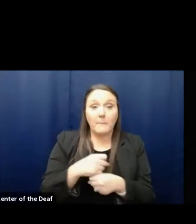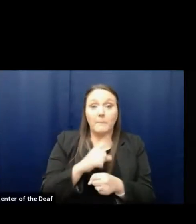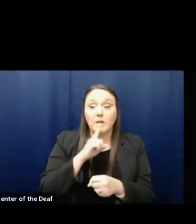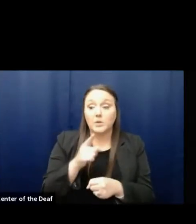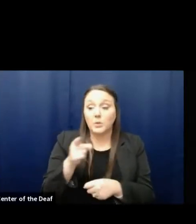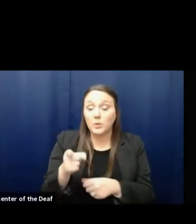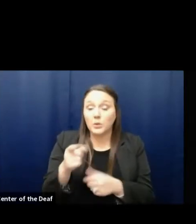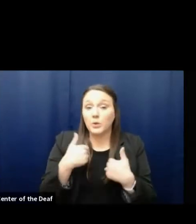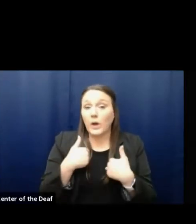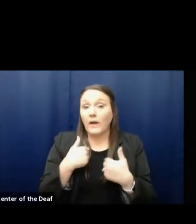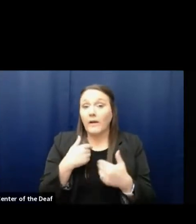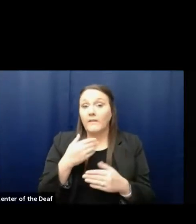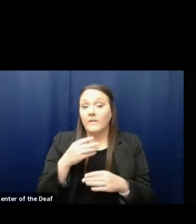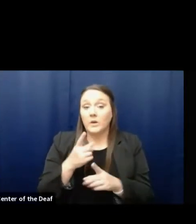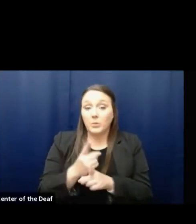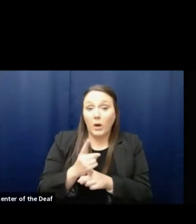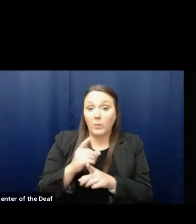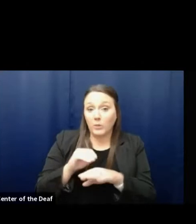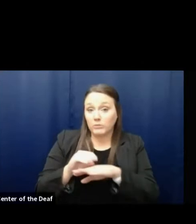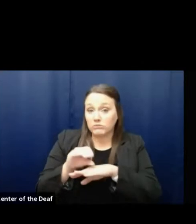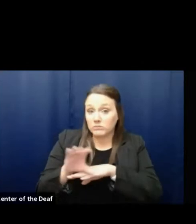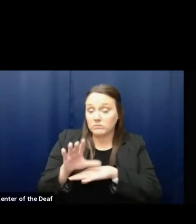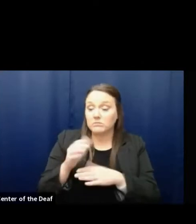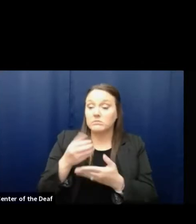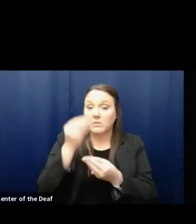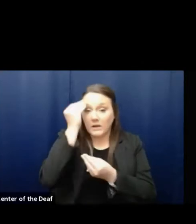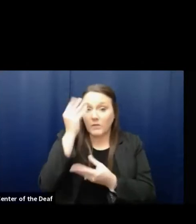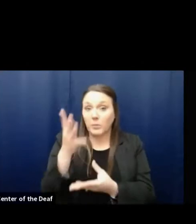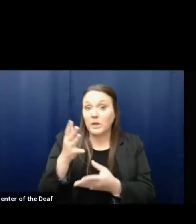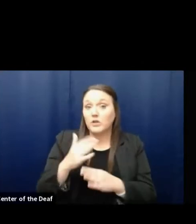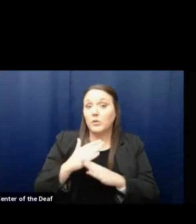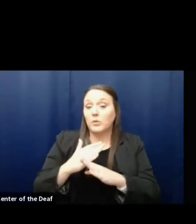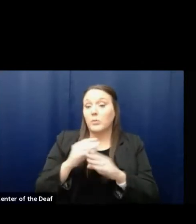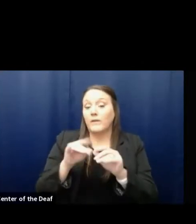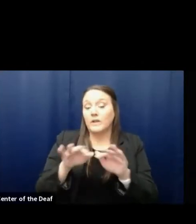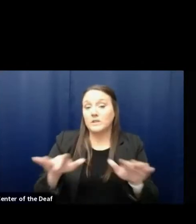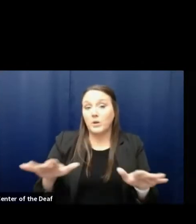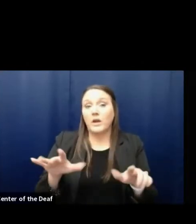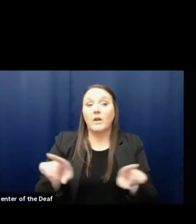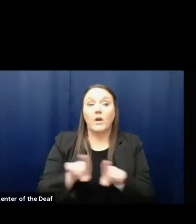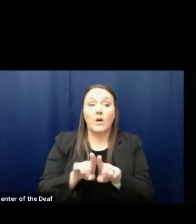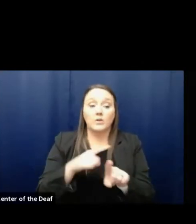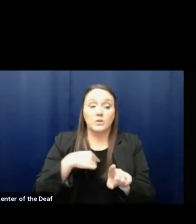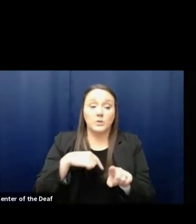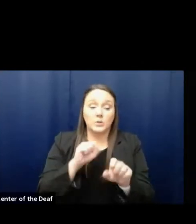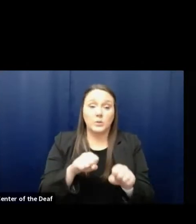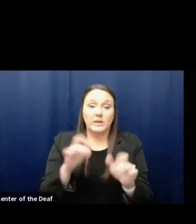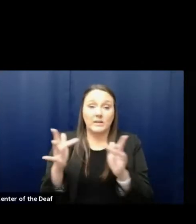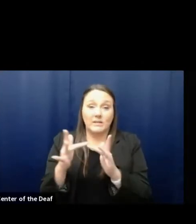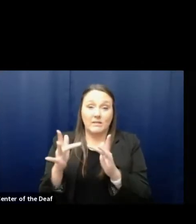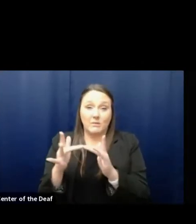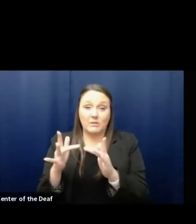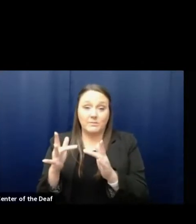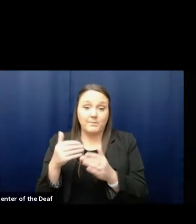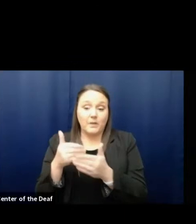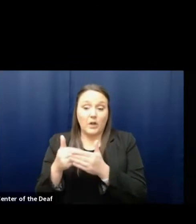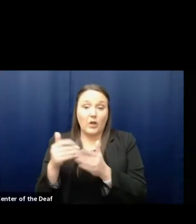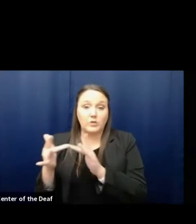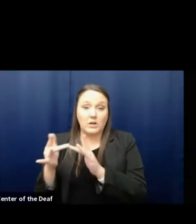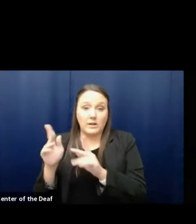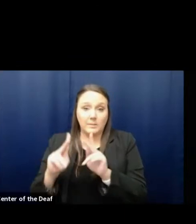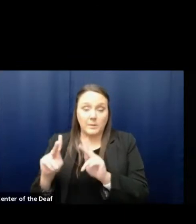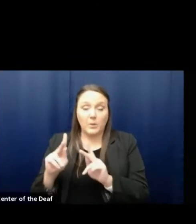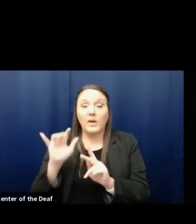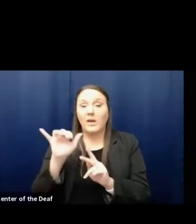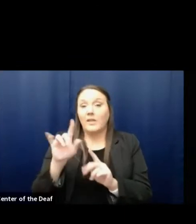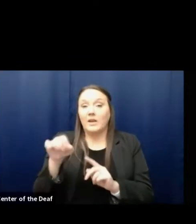proper guidance and information to help prevent the spread of disease, and that we can also reach out to contacts. That's the only way the system works, and we